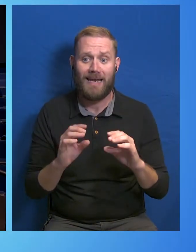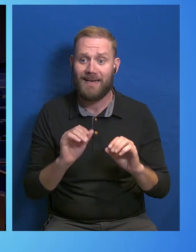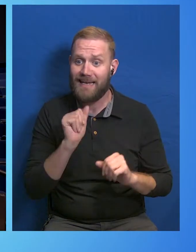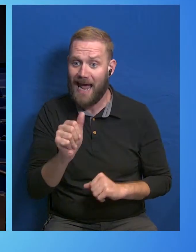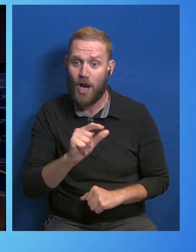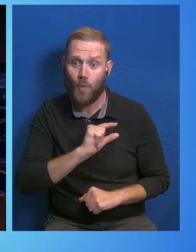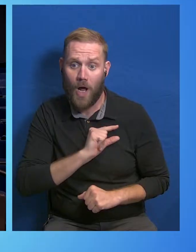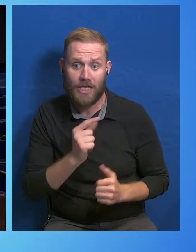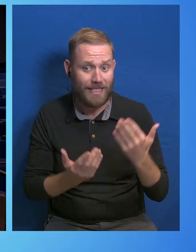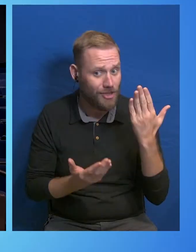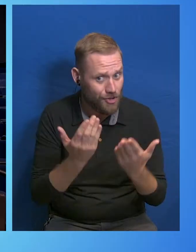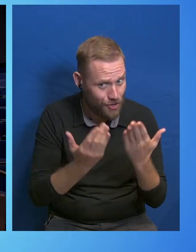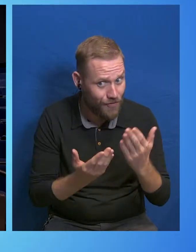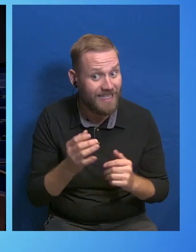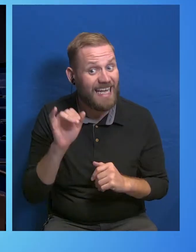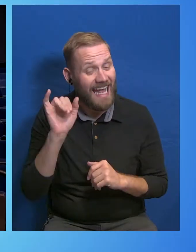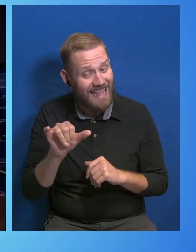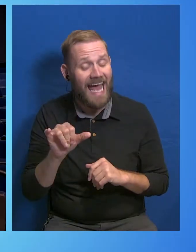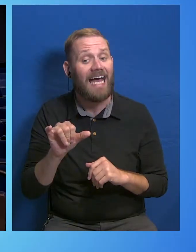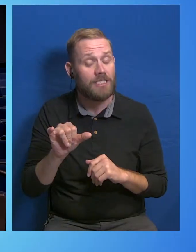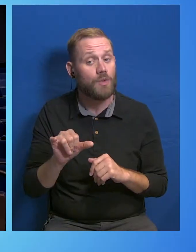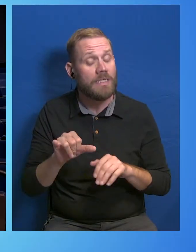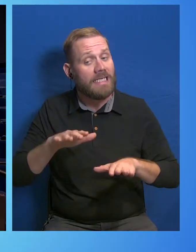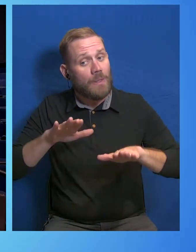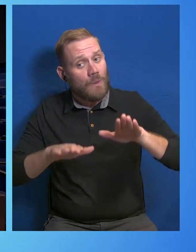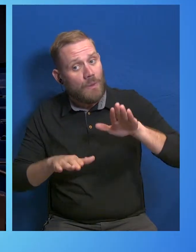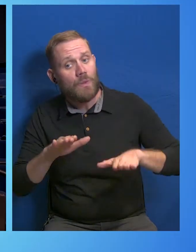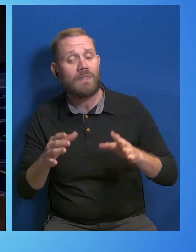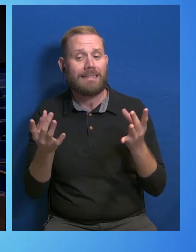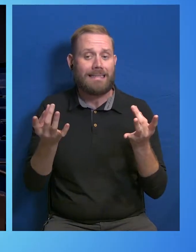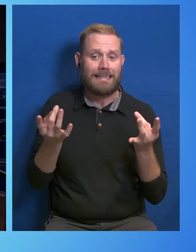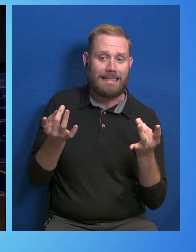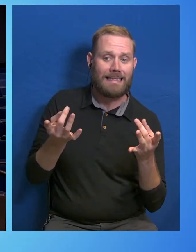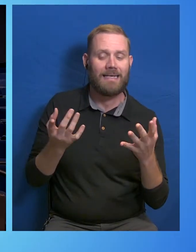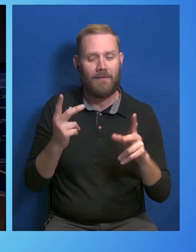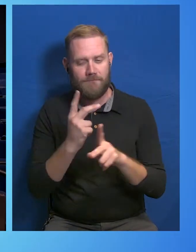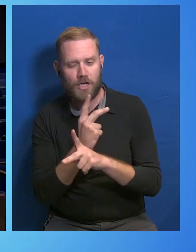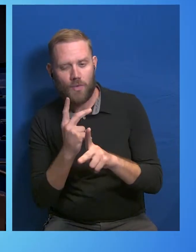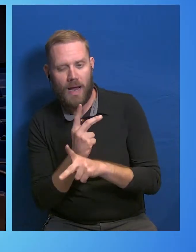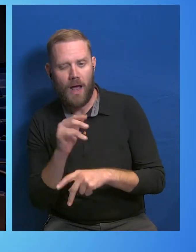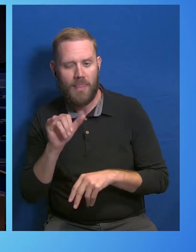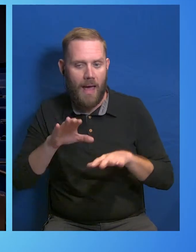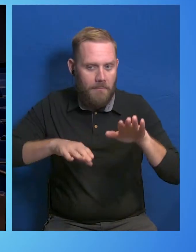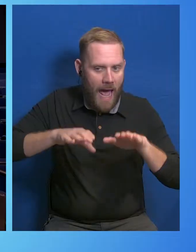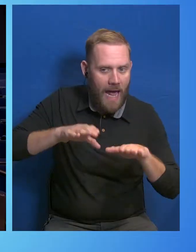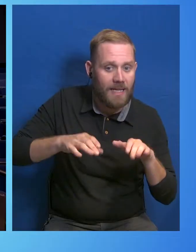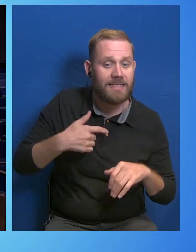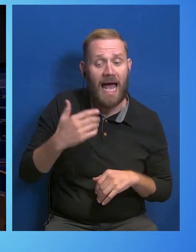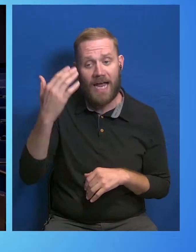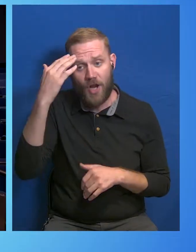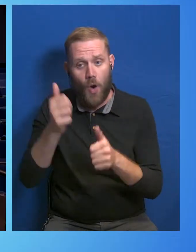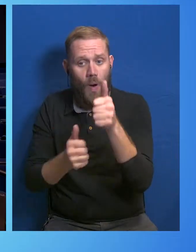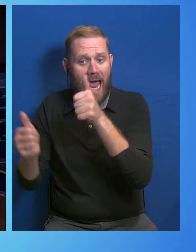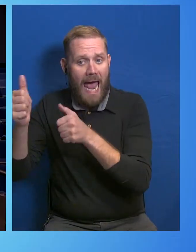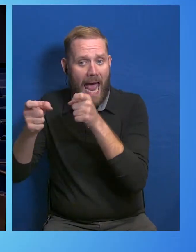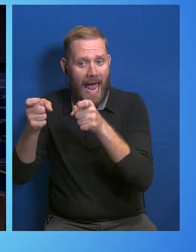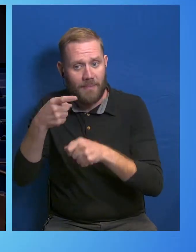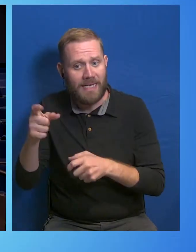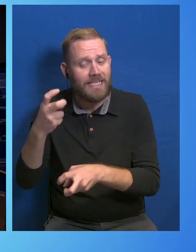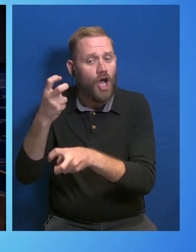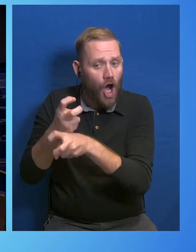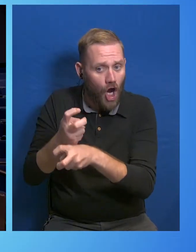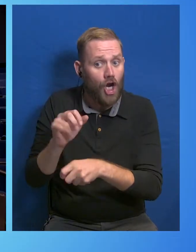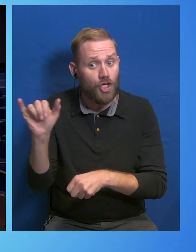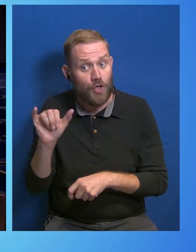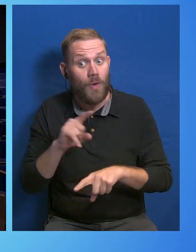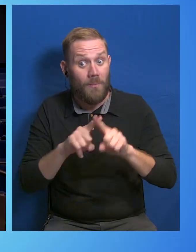services. And so that's a really delicate balance. I know it's hard for administrators, but those of us who are doing